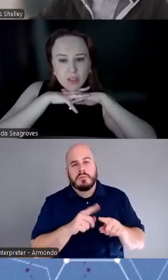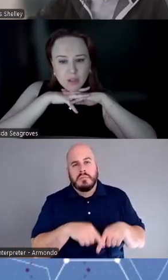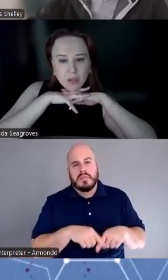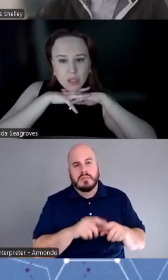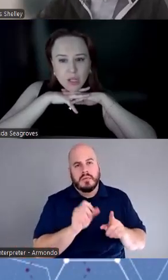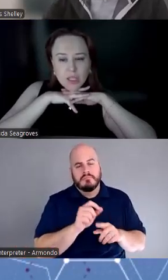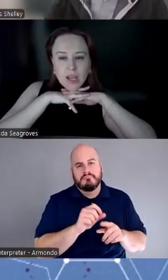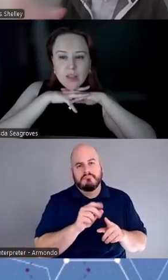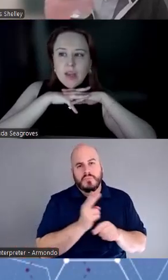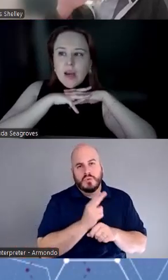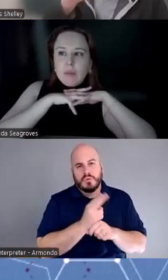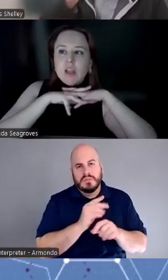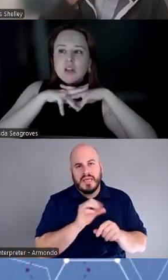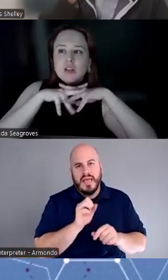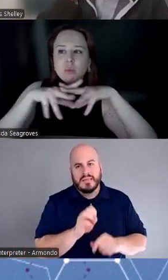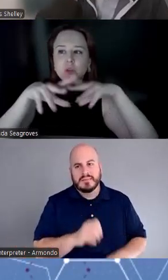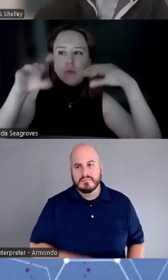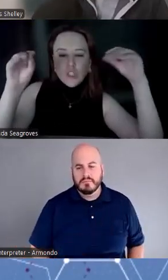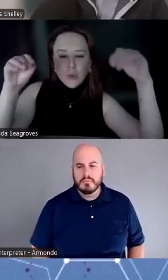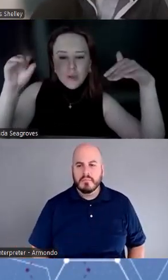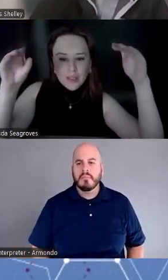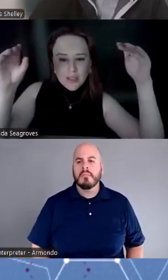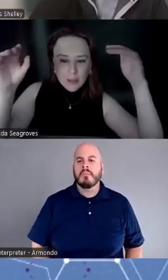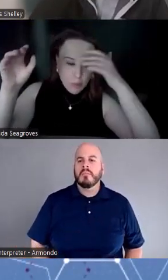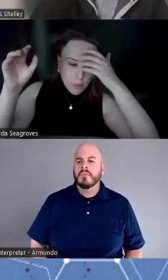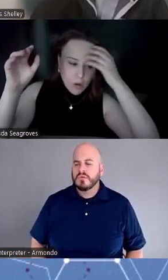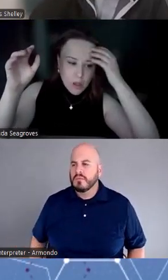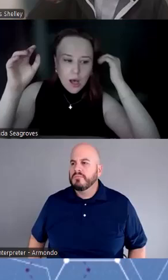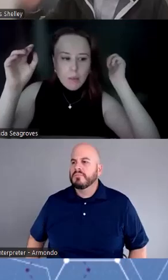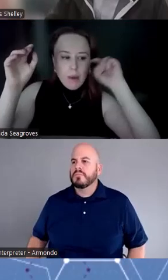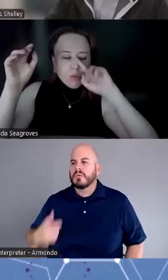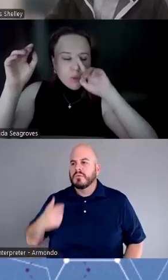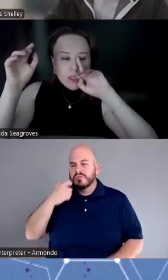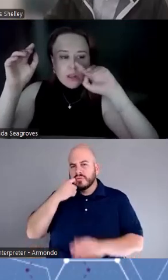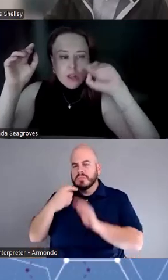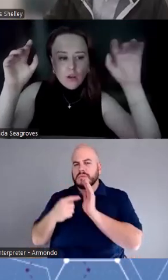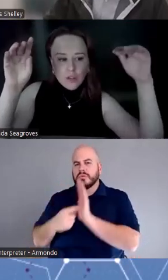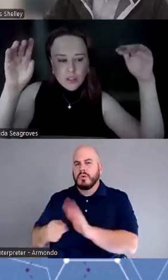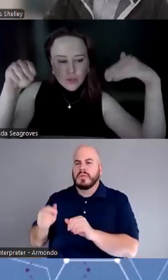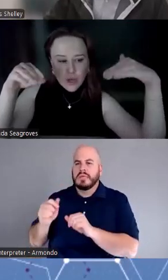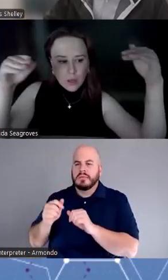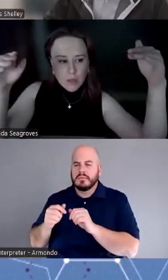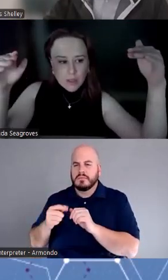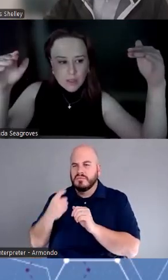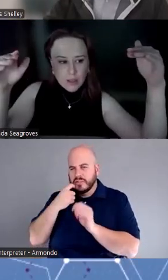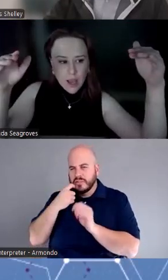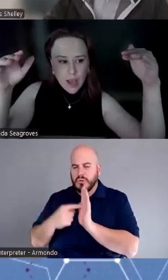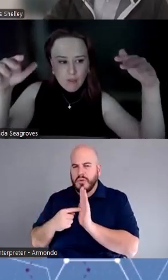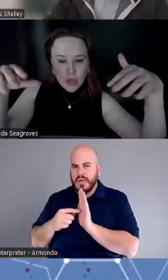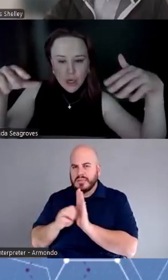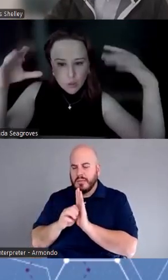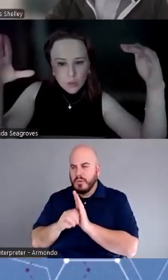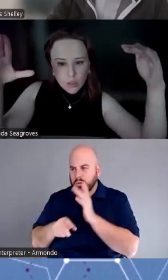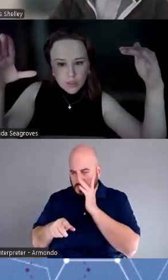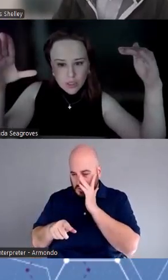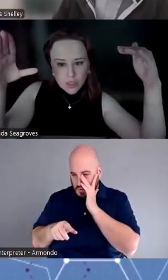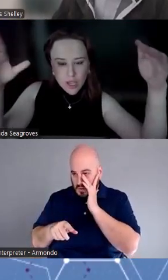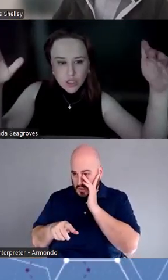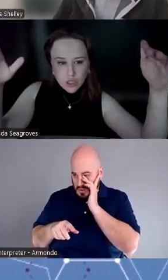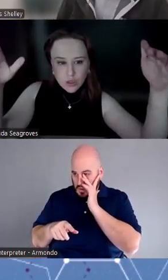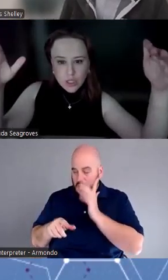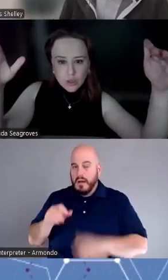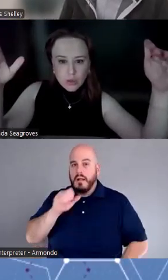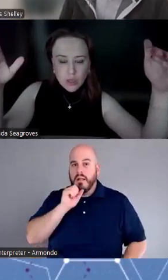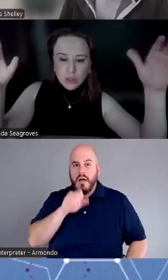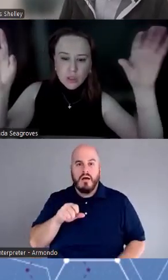Awesome. That sounds really good. And then, so when you were showing that example, I really love the different elements that have been included in this